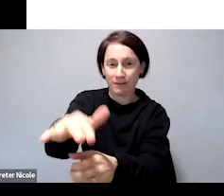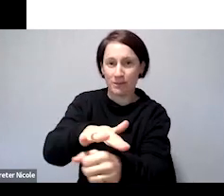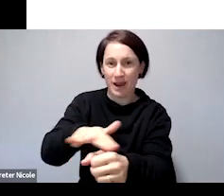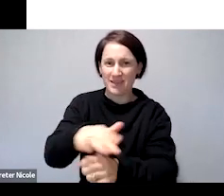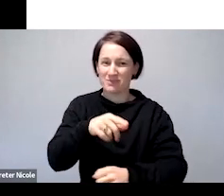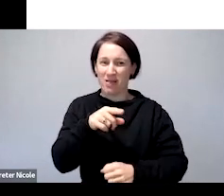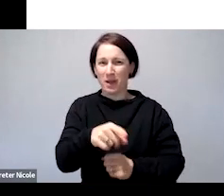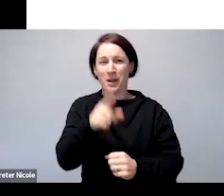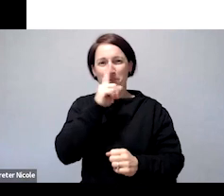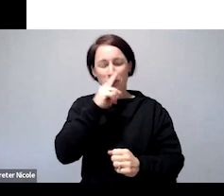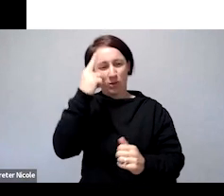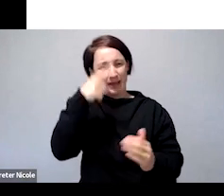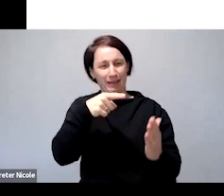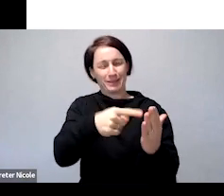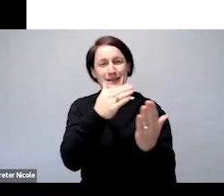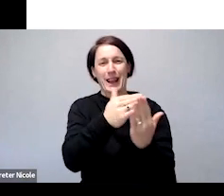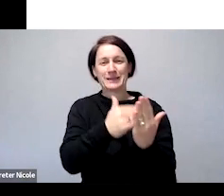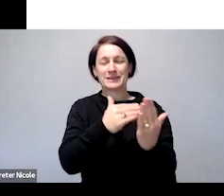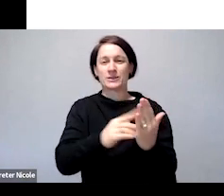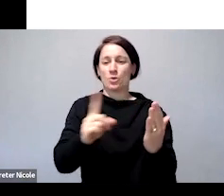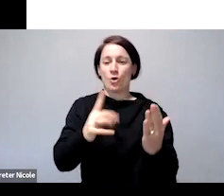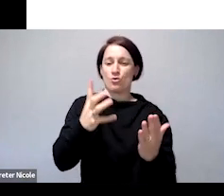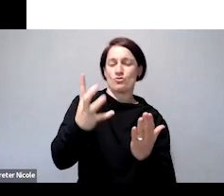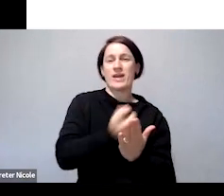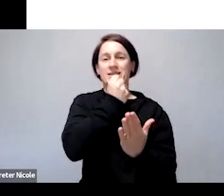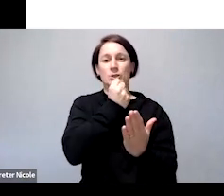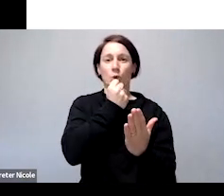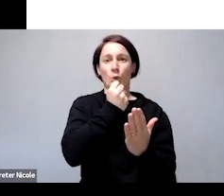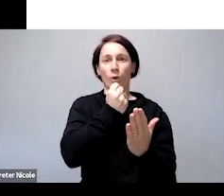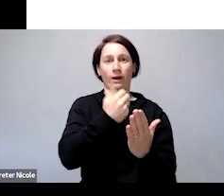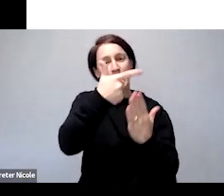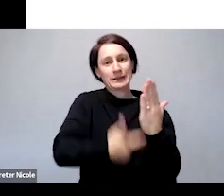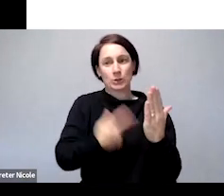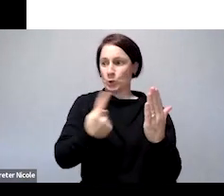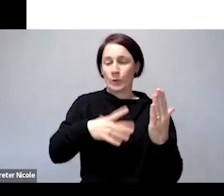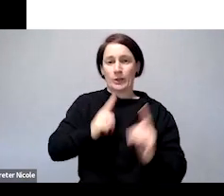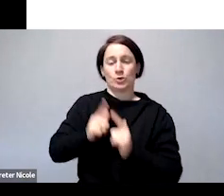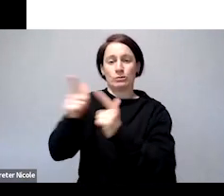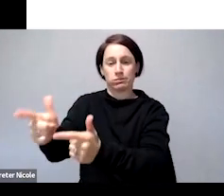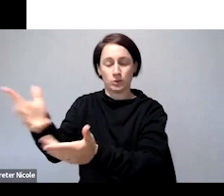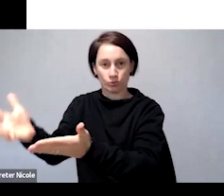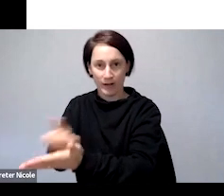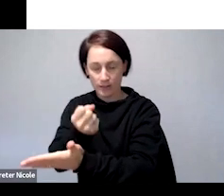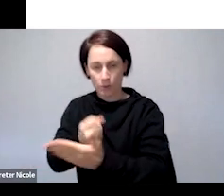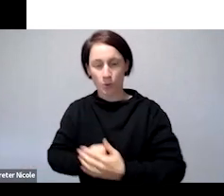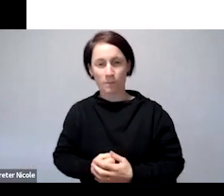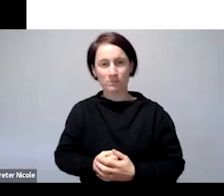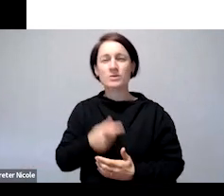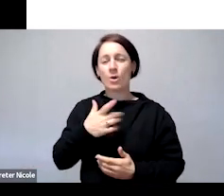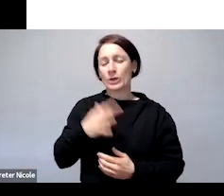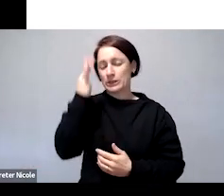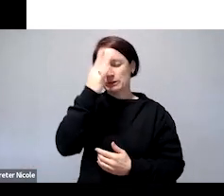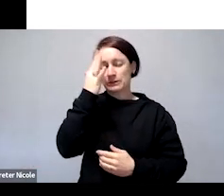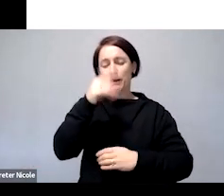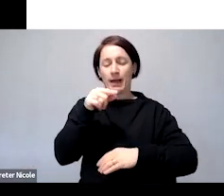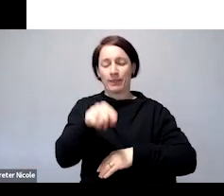rescue tool. And that is really what keeps people unsafe in a disaster situation. So I really wanted to spend a bit of time to think about that, because